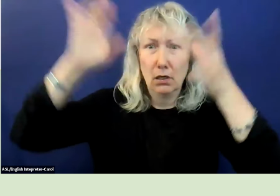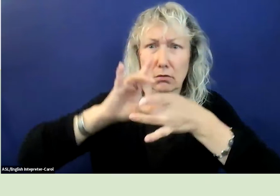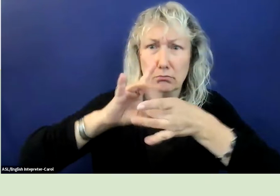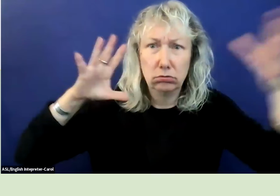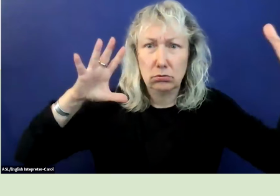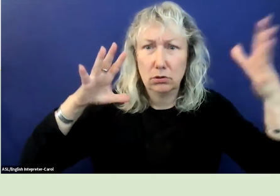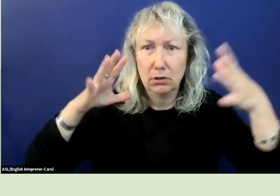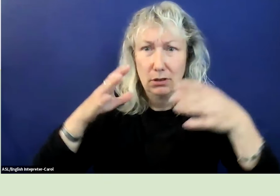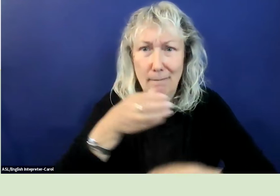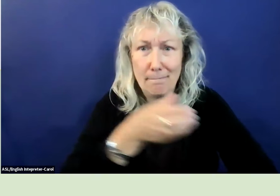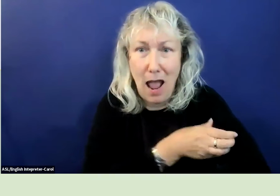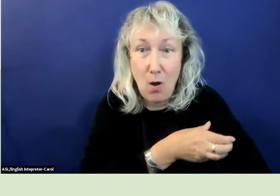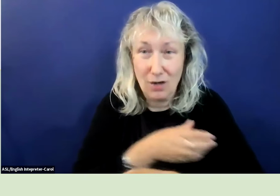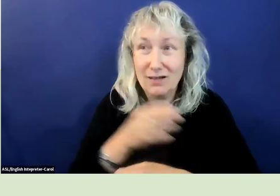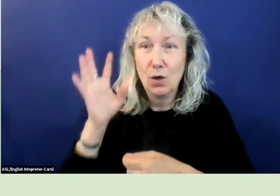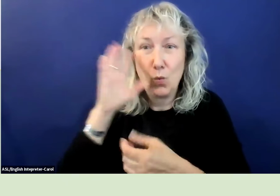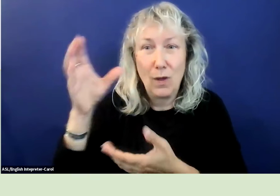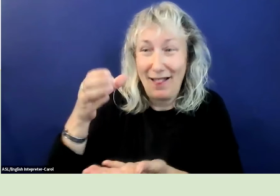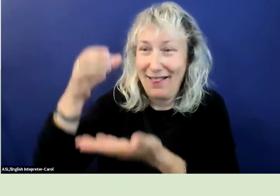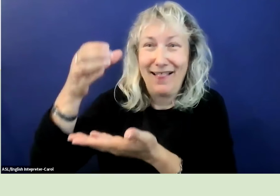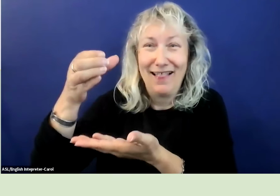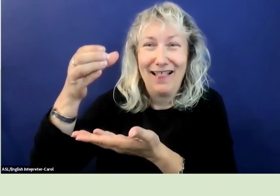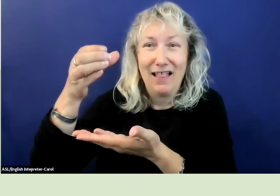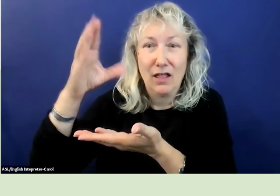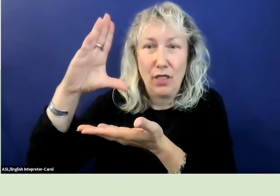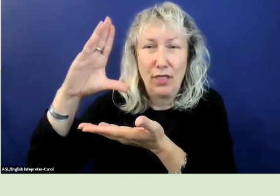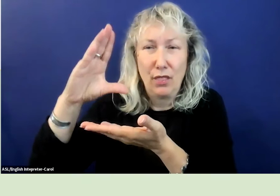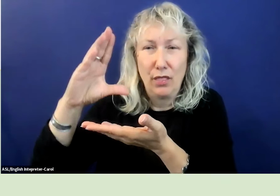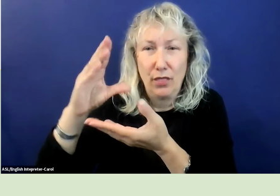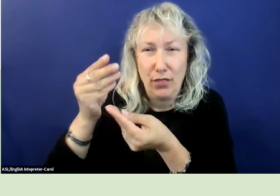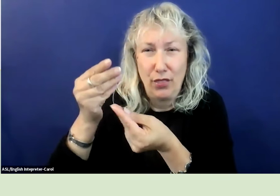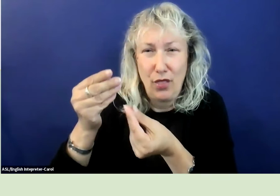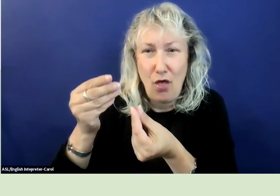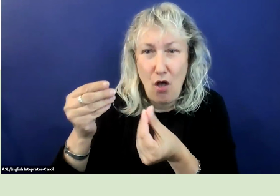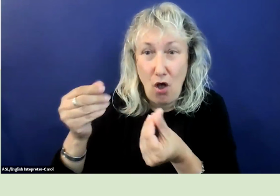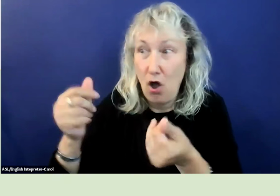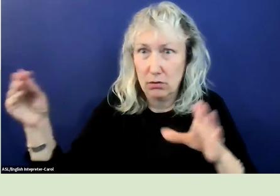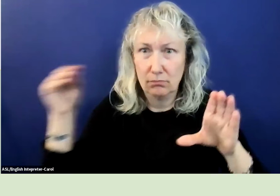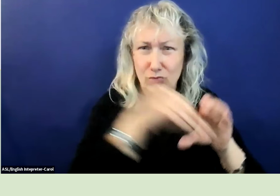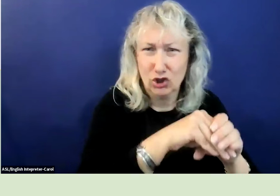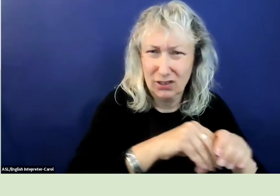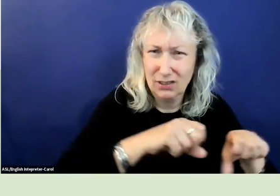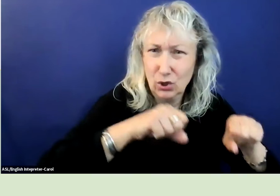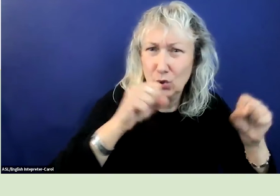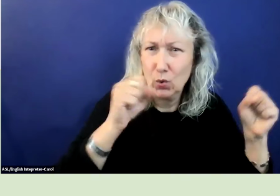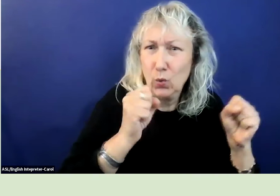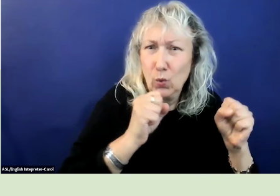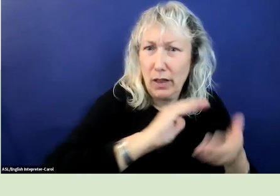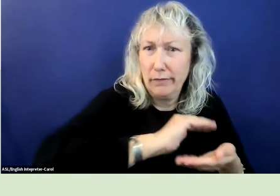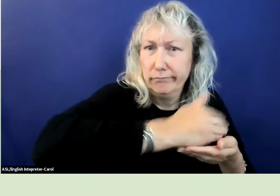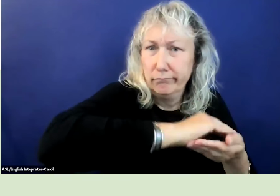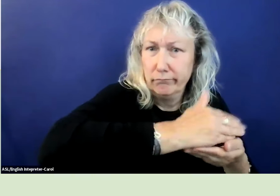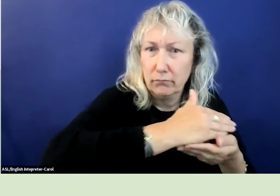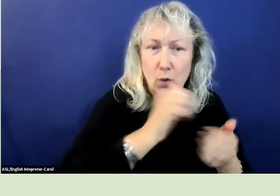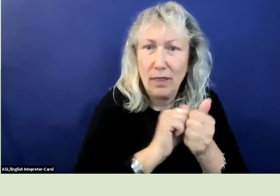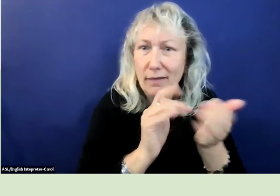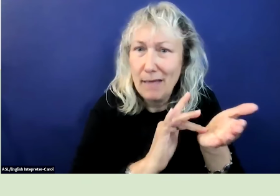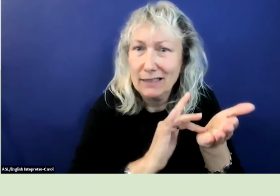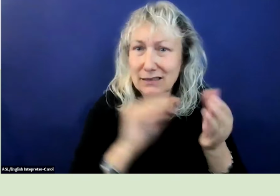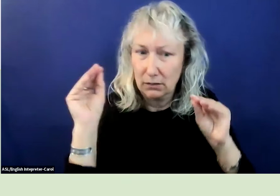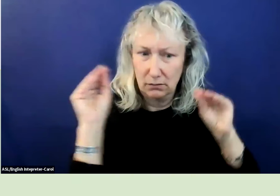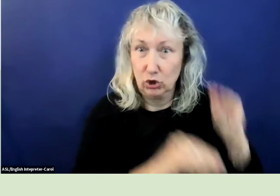home. With this frozen water, we can keep it in a cooler and we can keep our medication in it, which